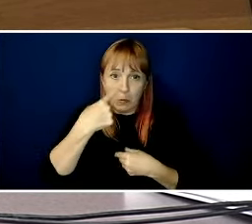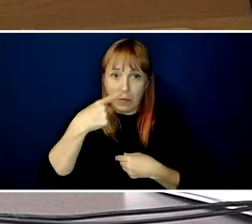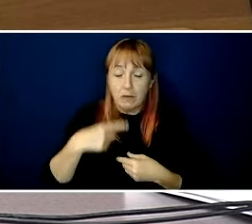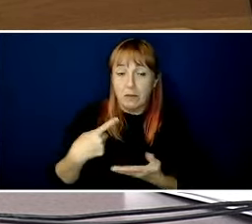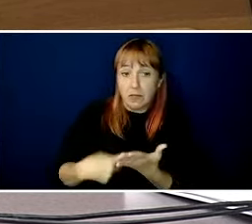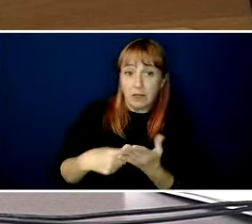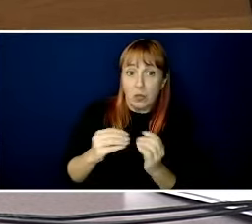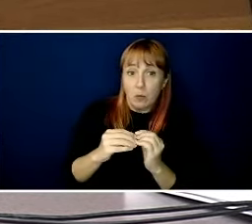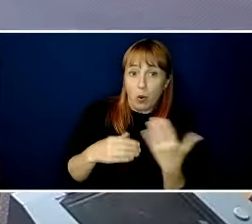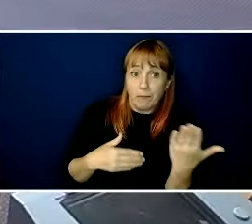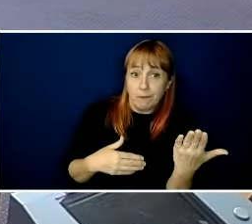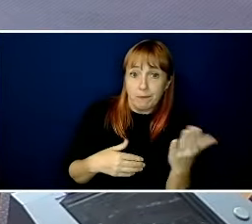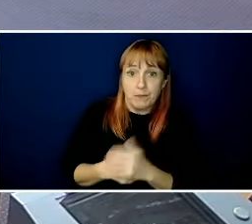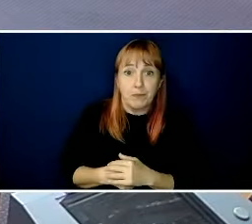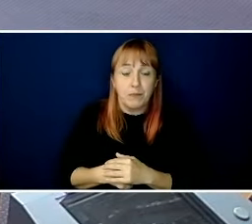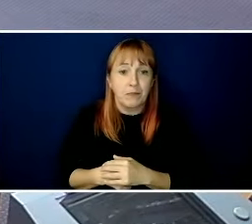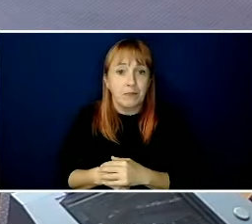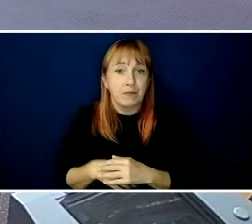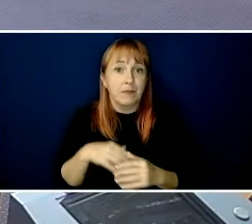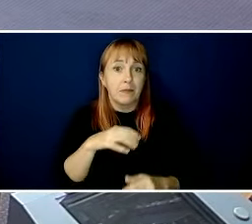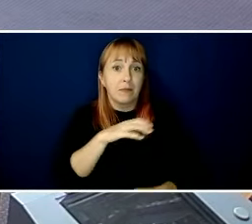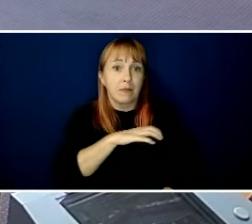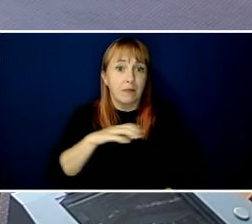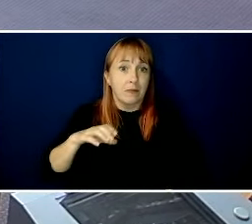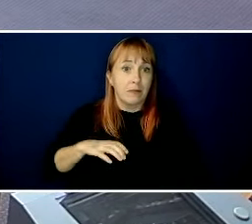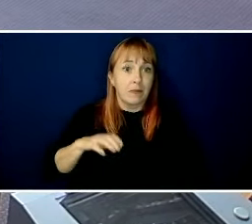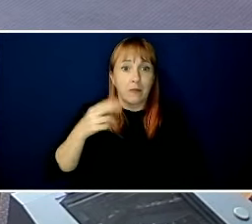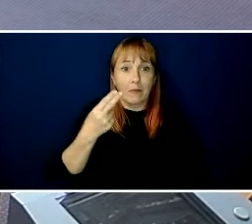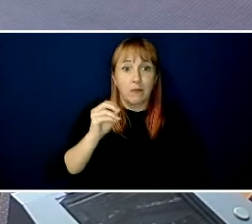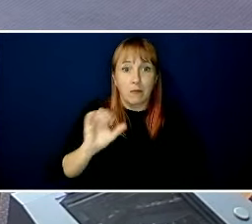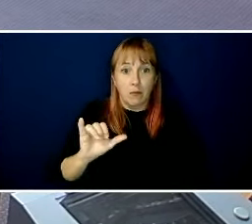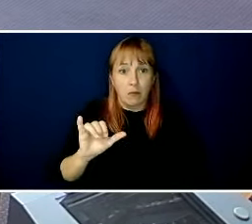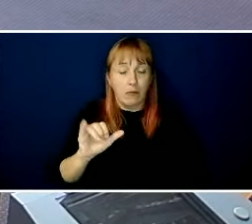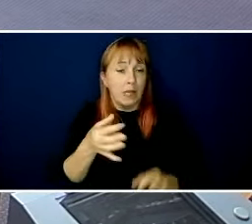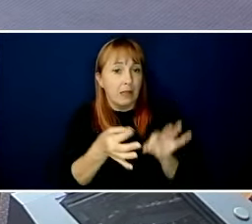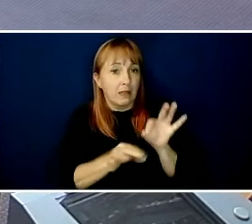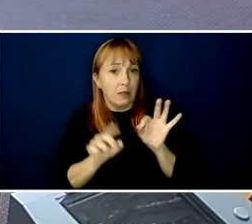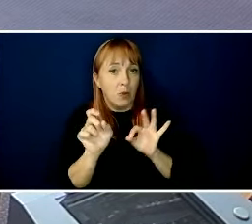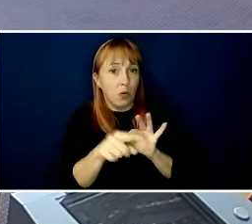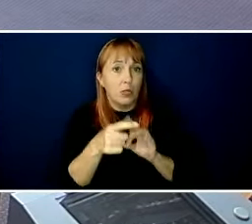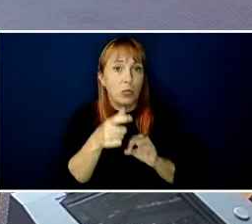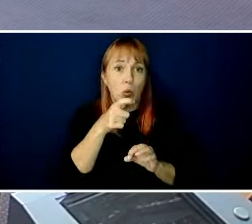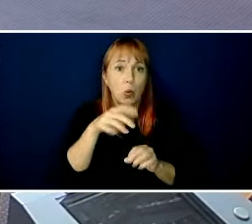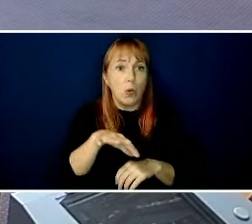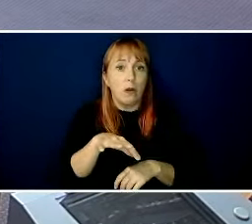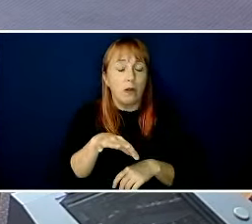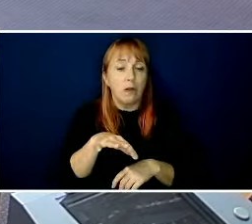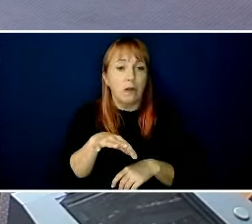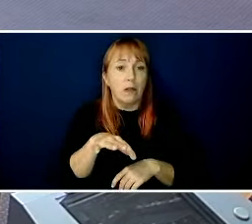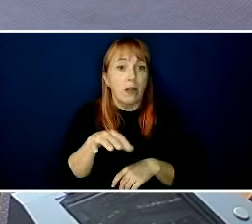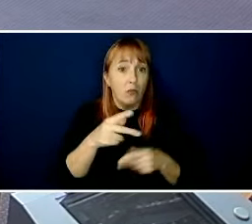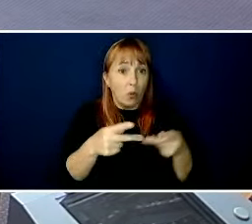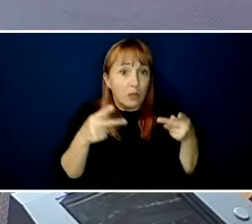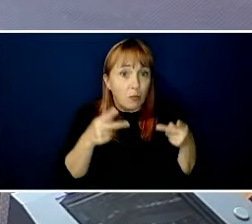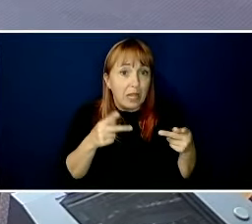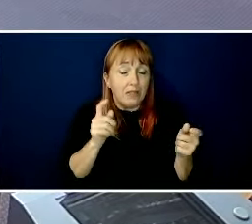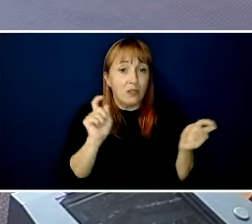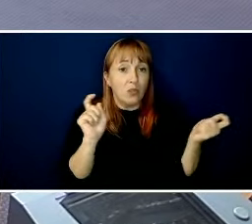discussion? Councillor Hoy. Just a simple question. Who finds all of those places for amendment?